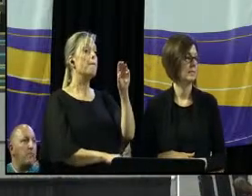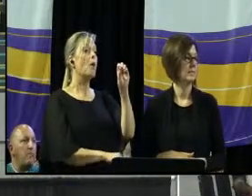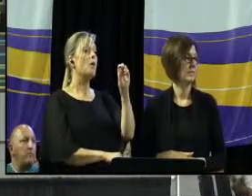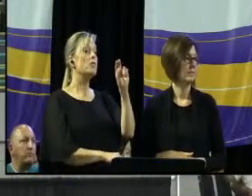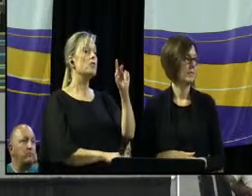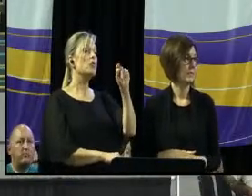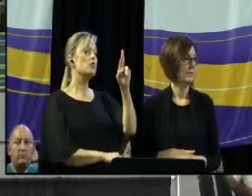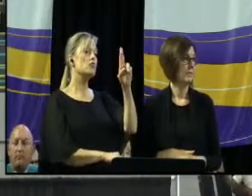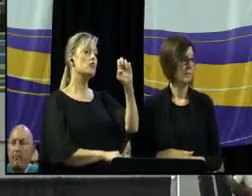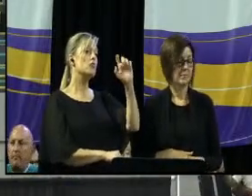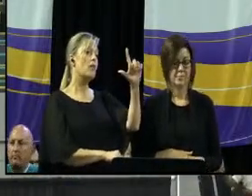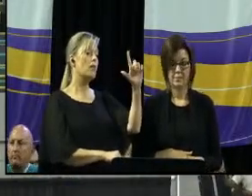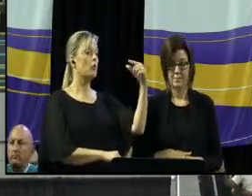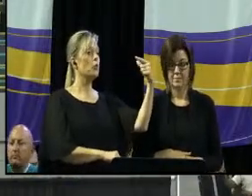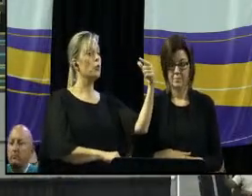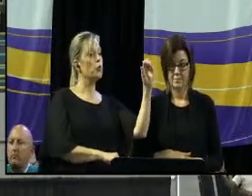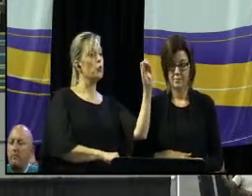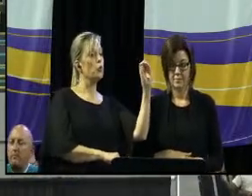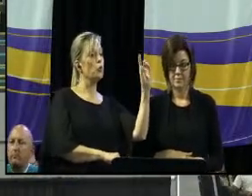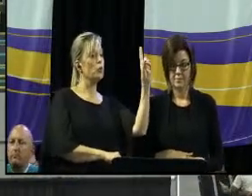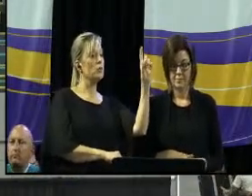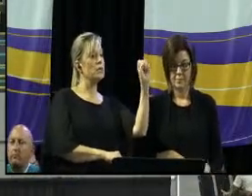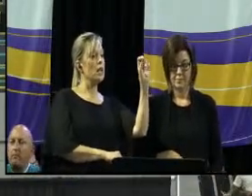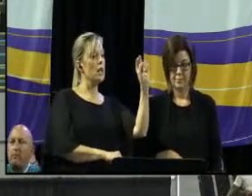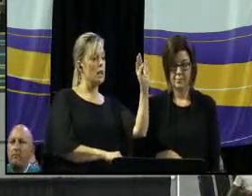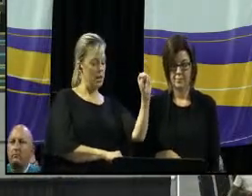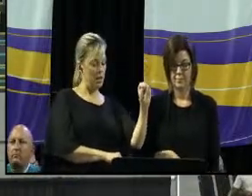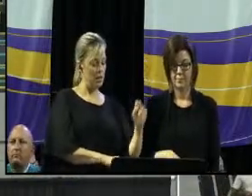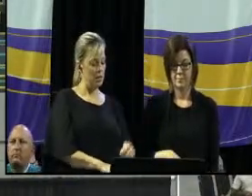Montrell Jaquel Goodson.